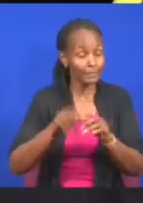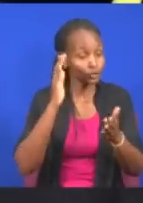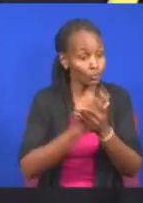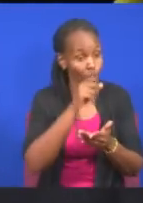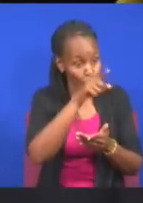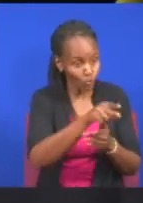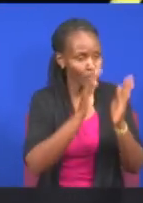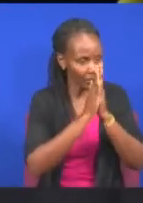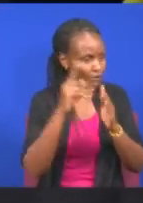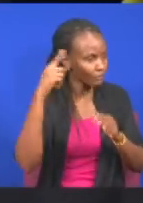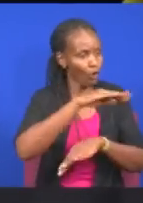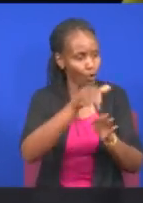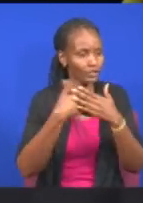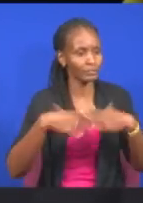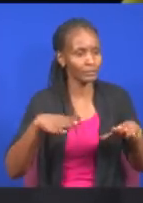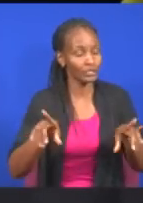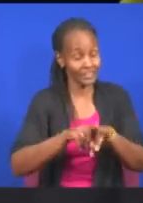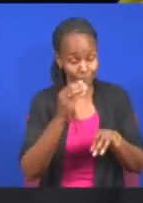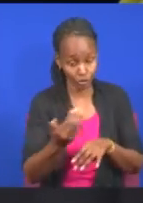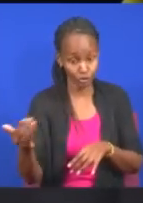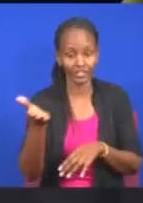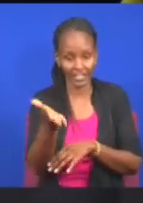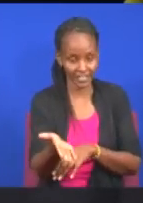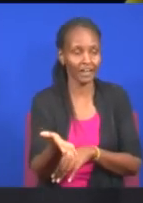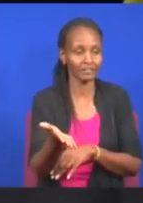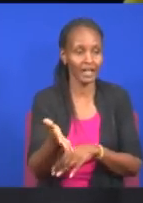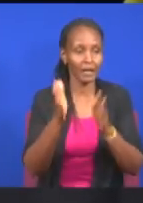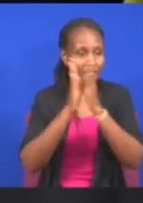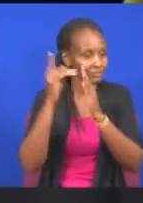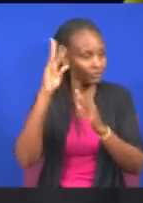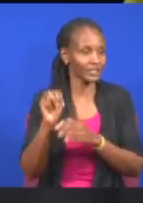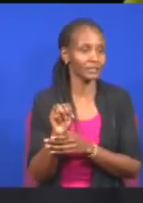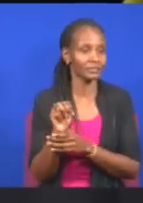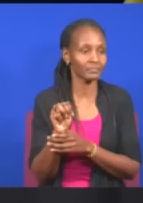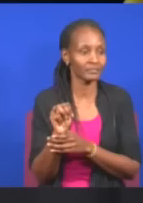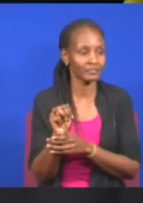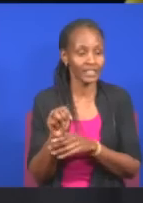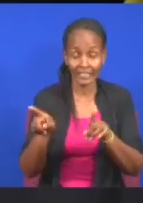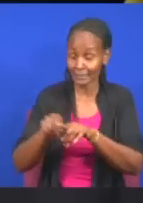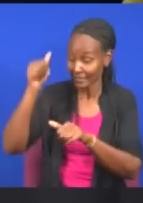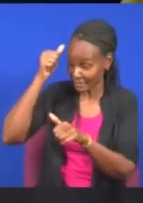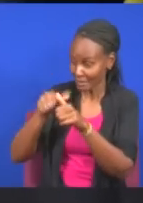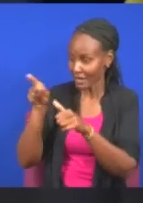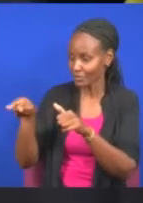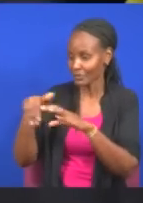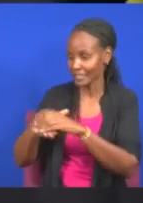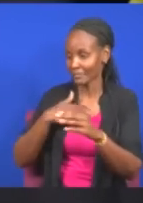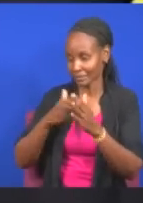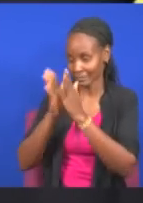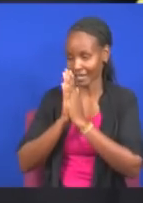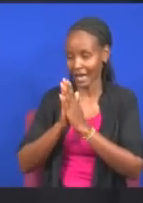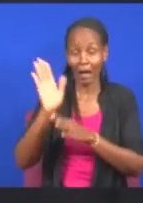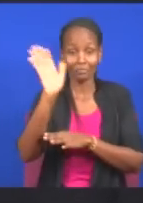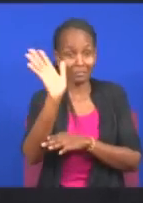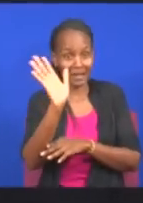for everybody, even for these children here. We have to pray for them. I'll remember you in prayers, okay? Okay, bye-bye. All right,